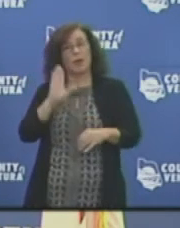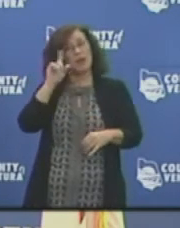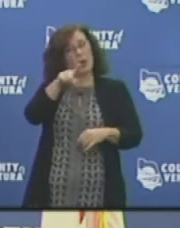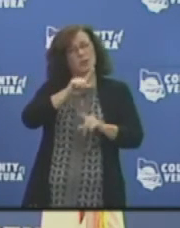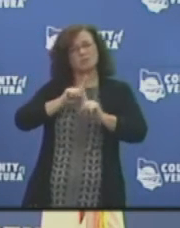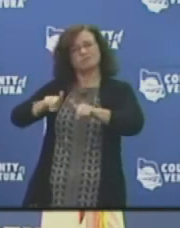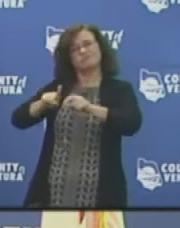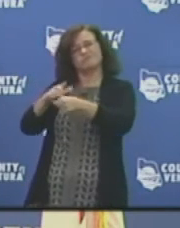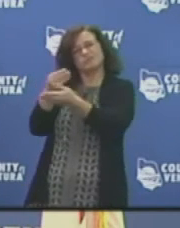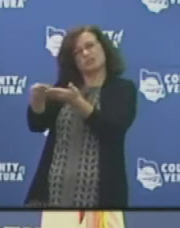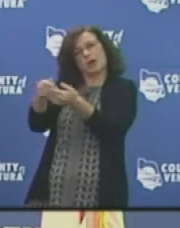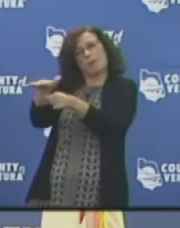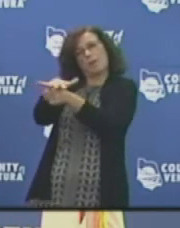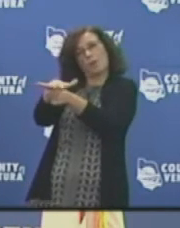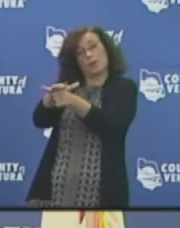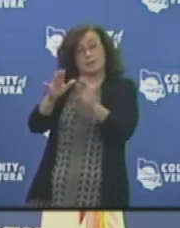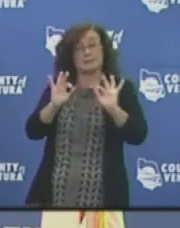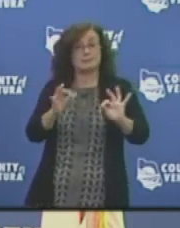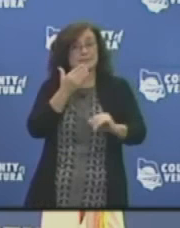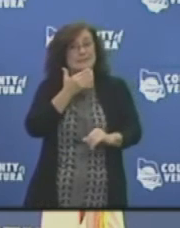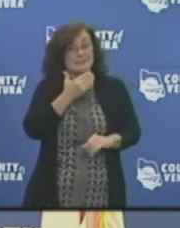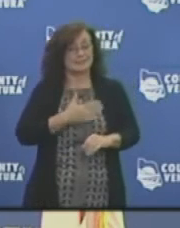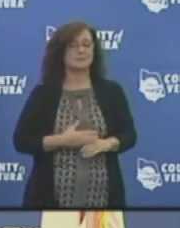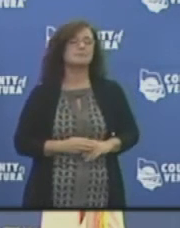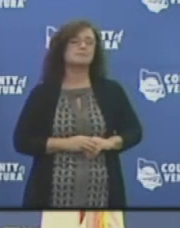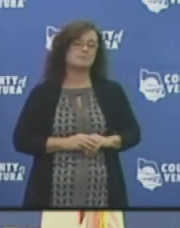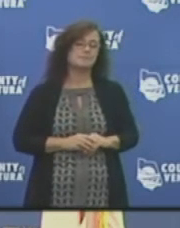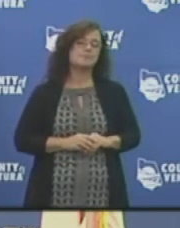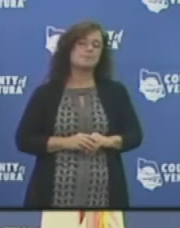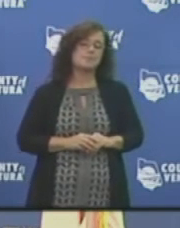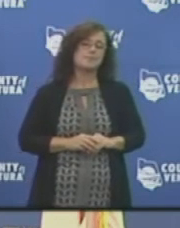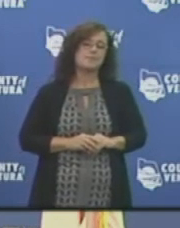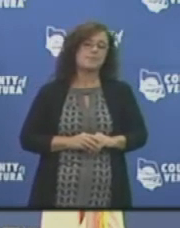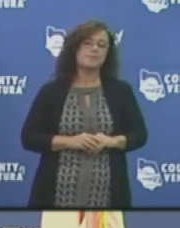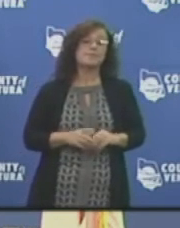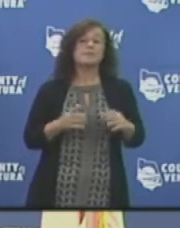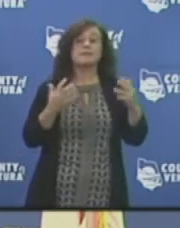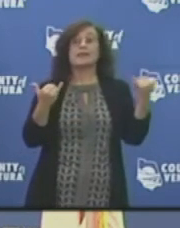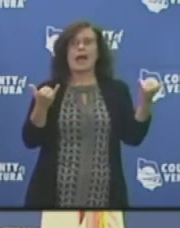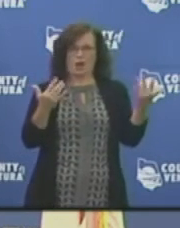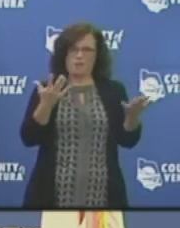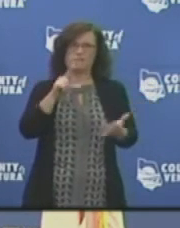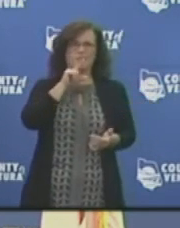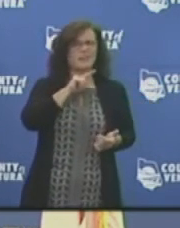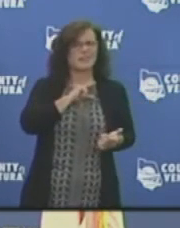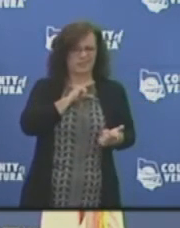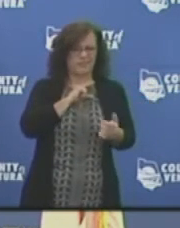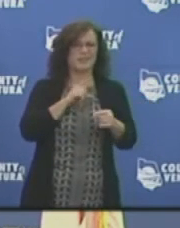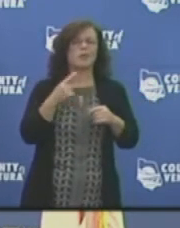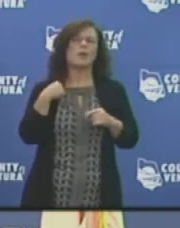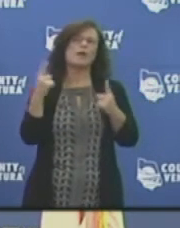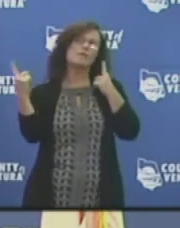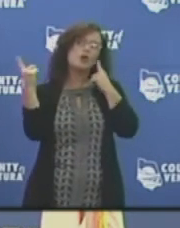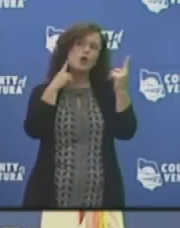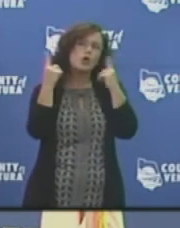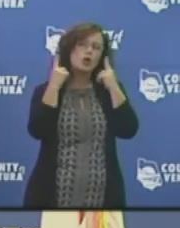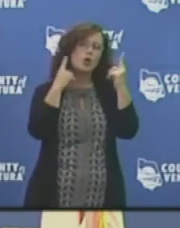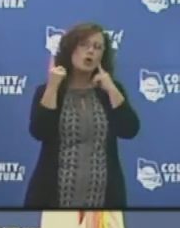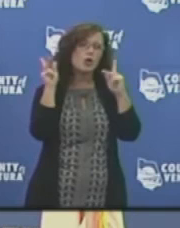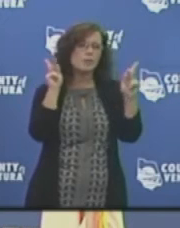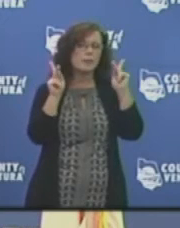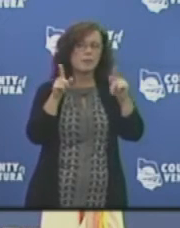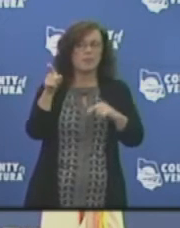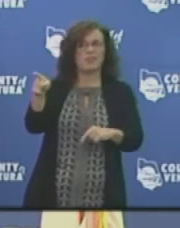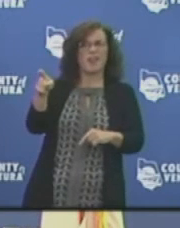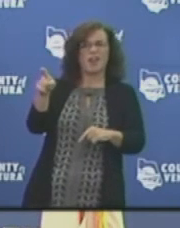that we'll shop local as we go forward. We've also, in this time of Thanksgiving, heard a report on the wonderful work of Food Share in feeding our